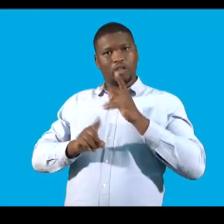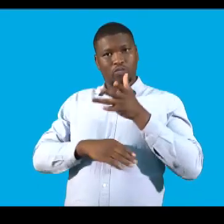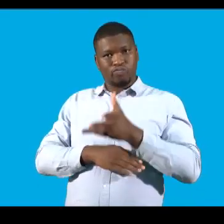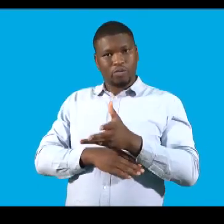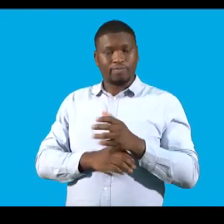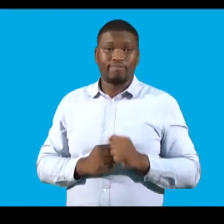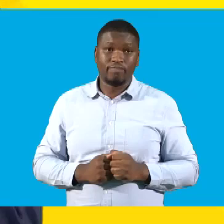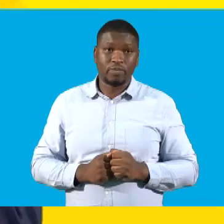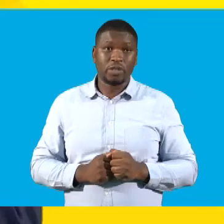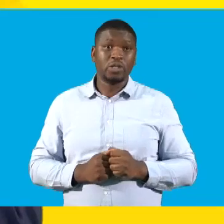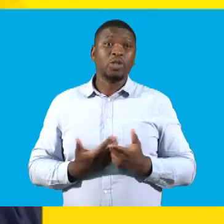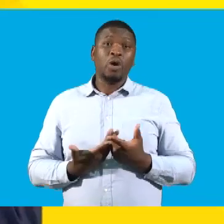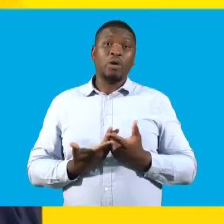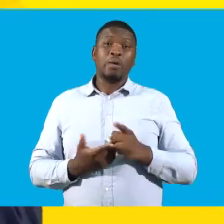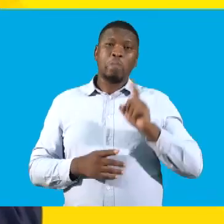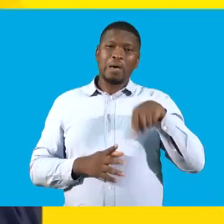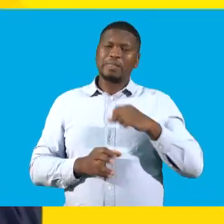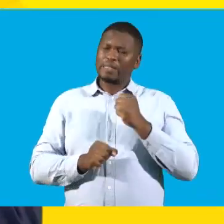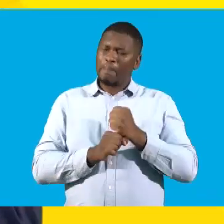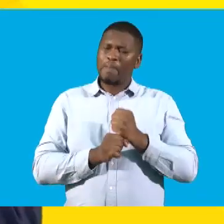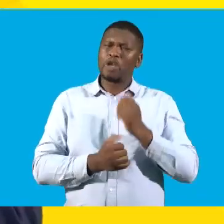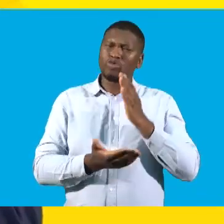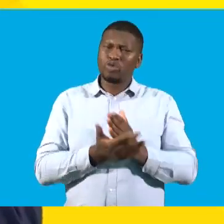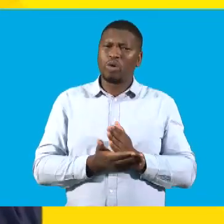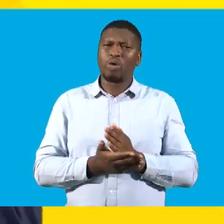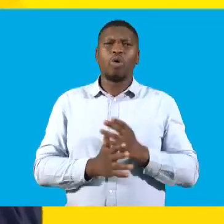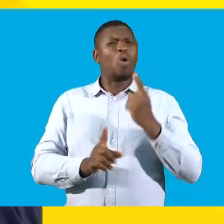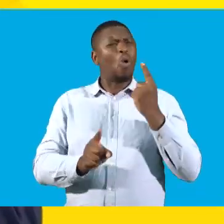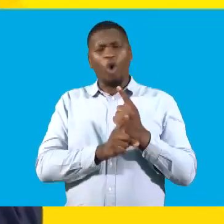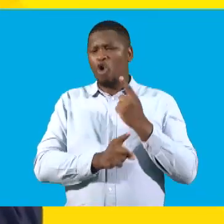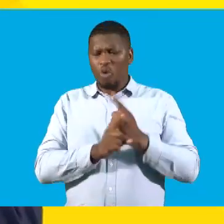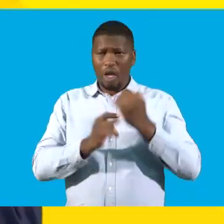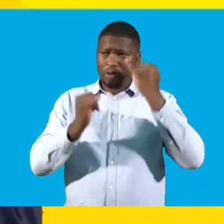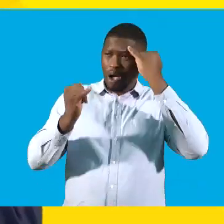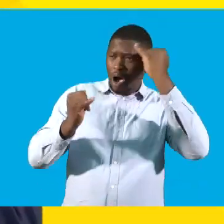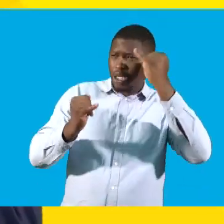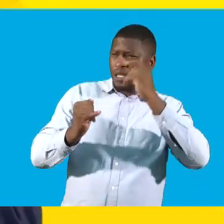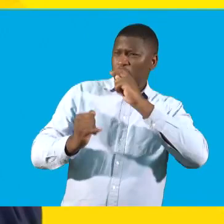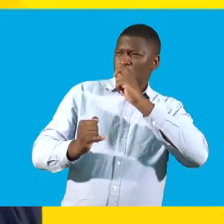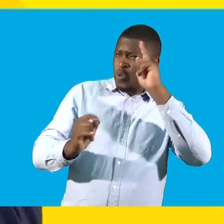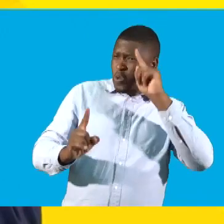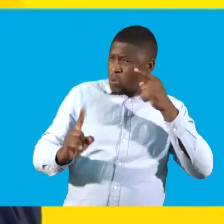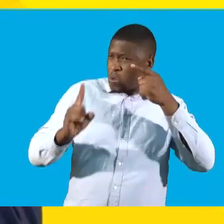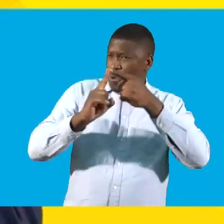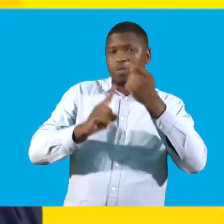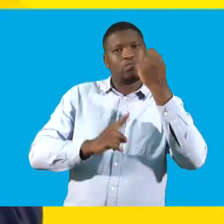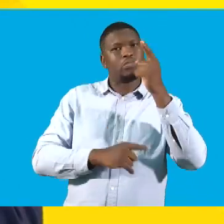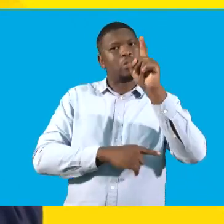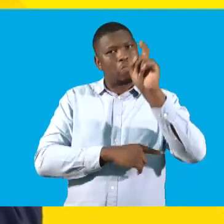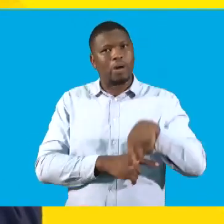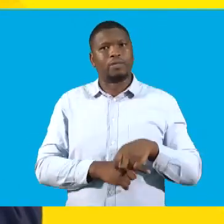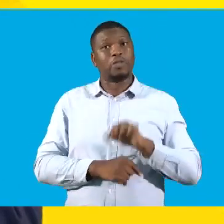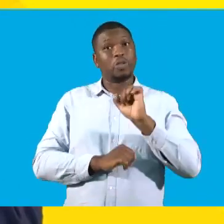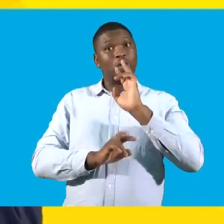the answers. So ensure that you always have the central idea or the central message of the